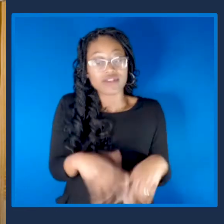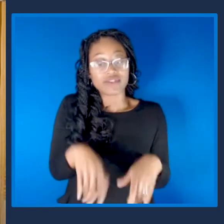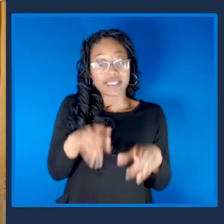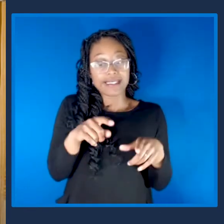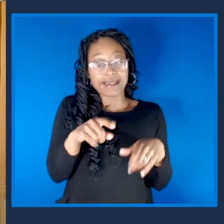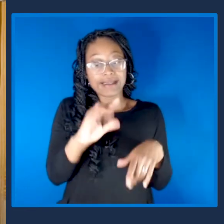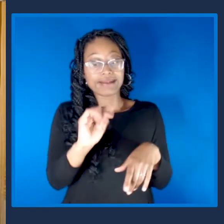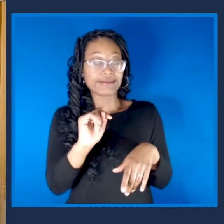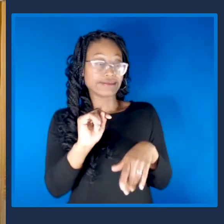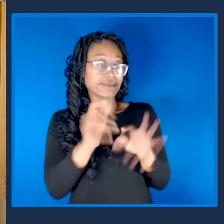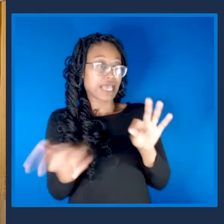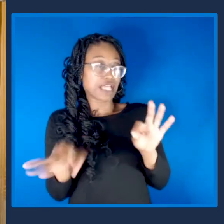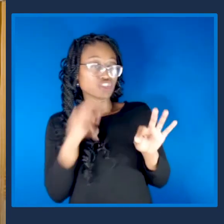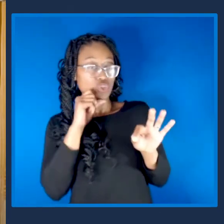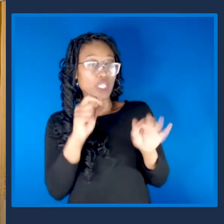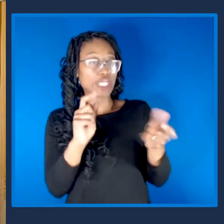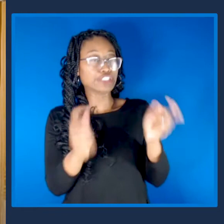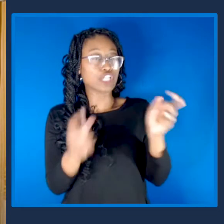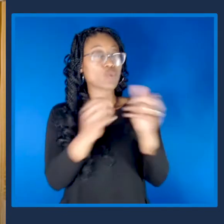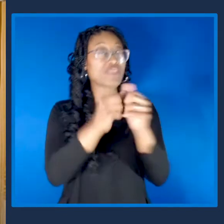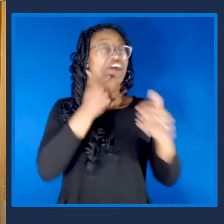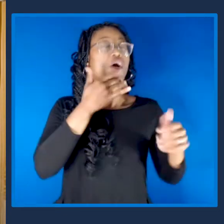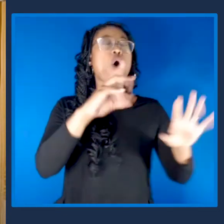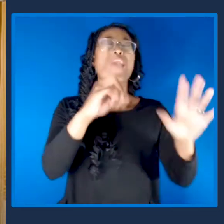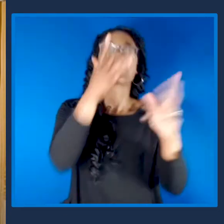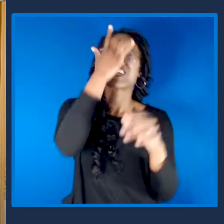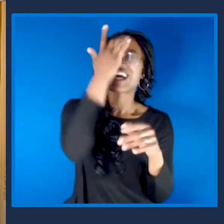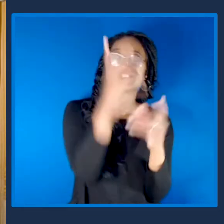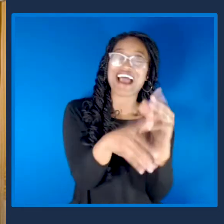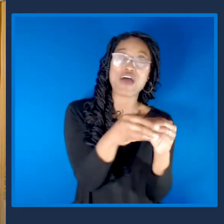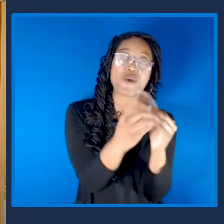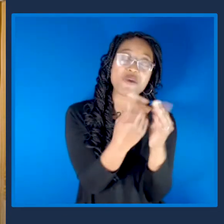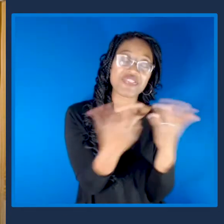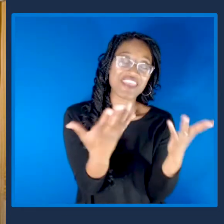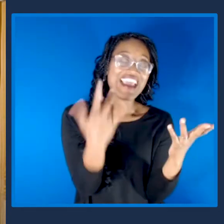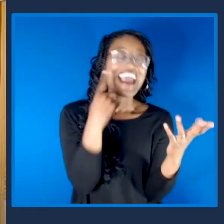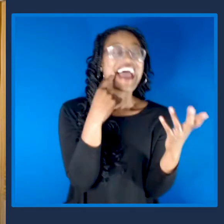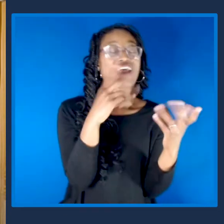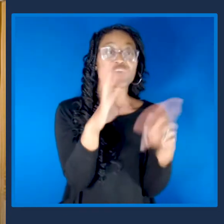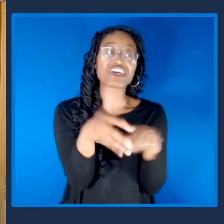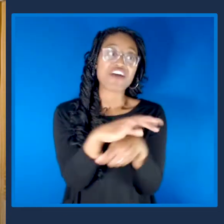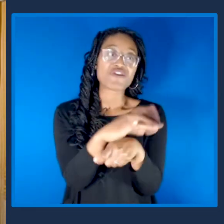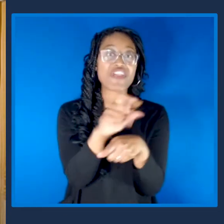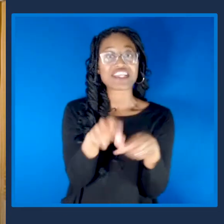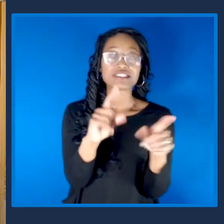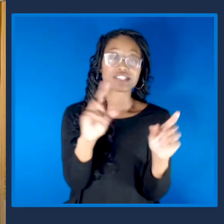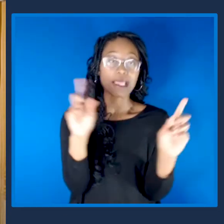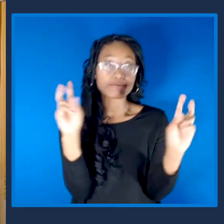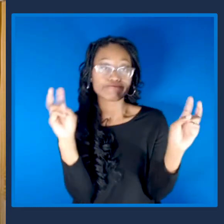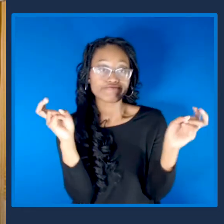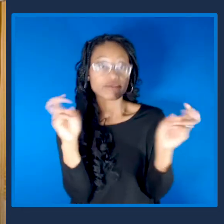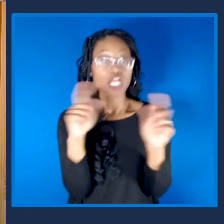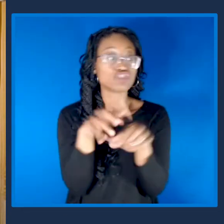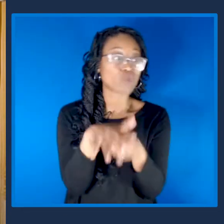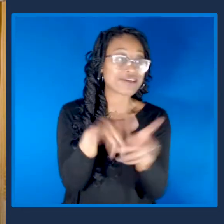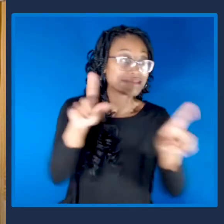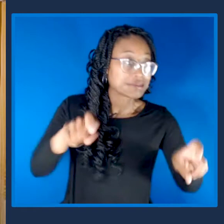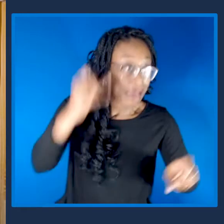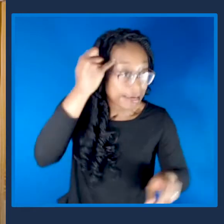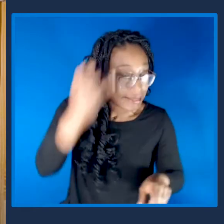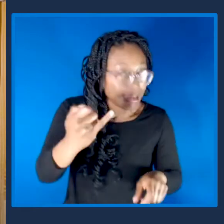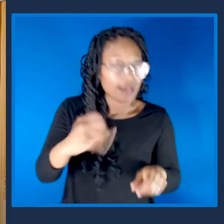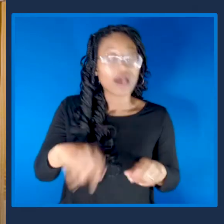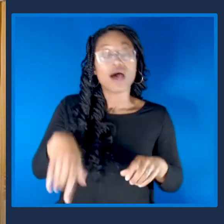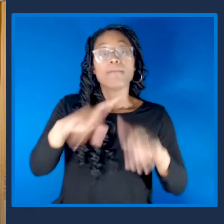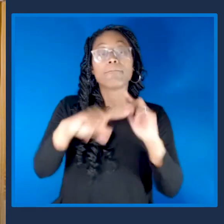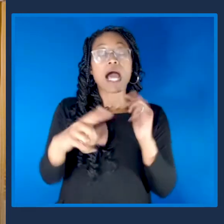don't disappear. And one thing that I forgot to add to this, but I wanted to cover in this kind of stress testing idea is